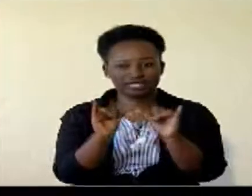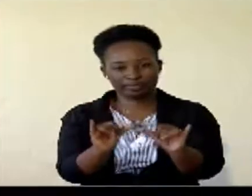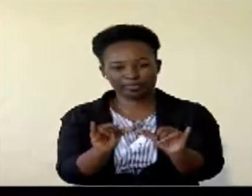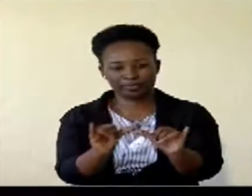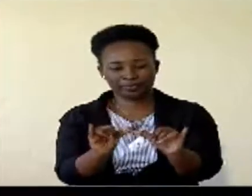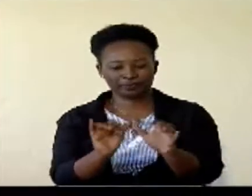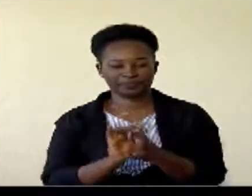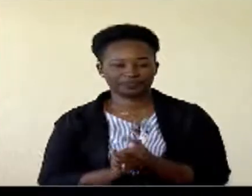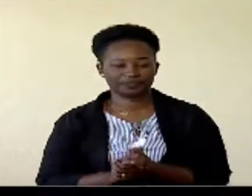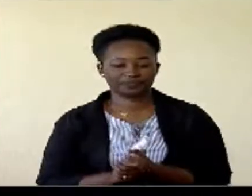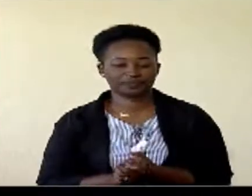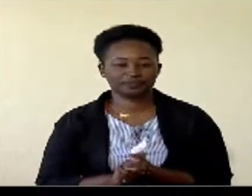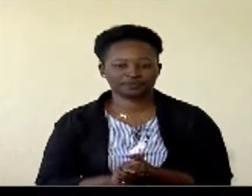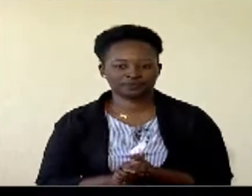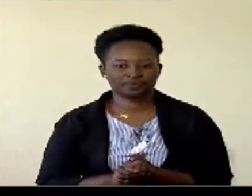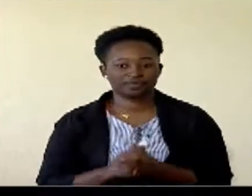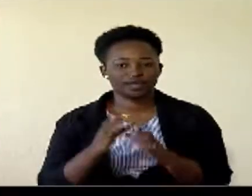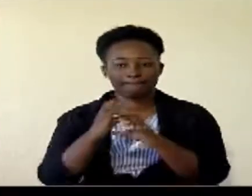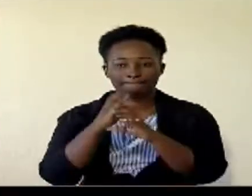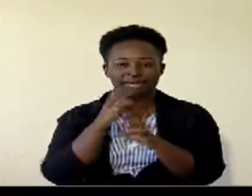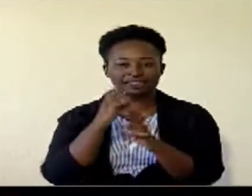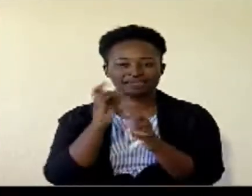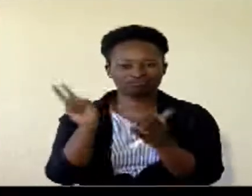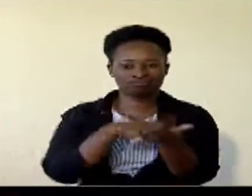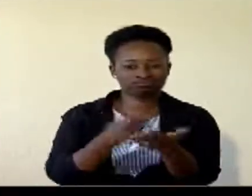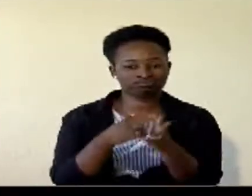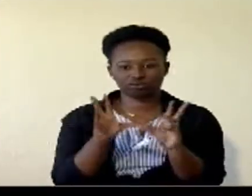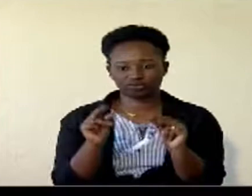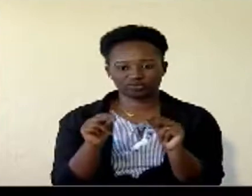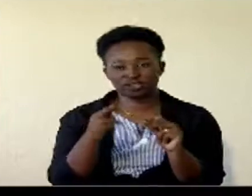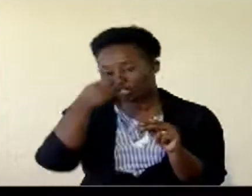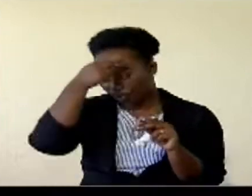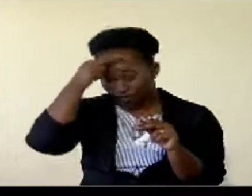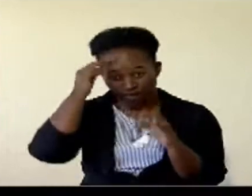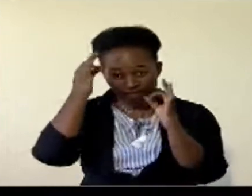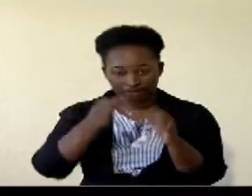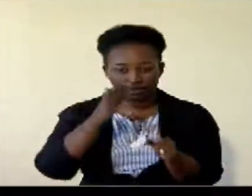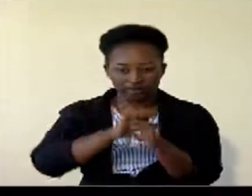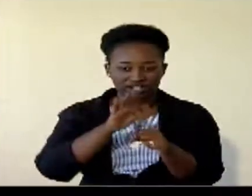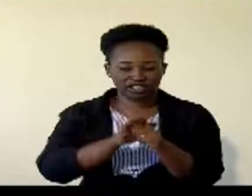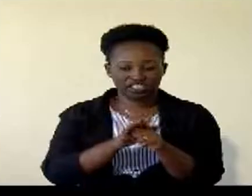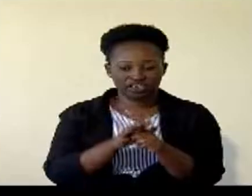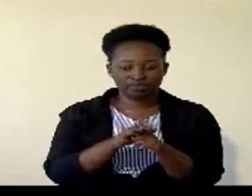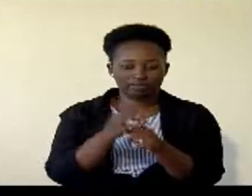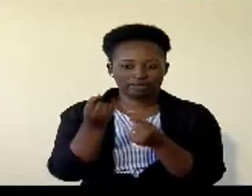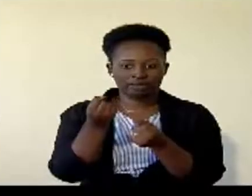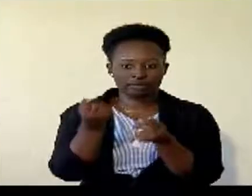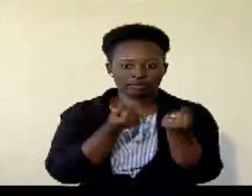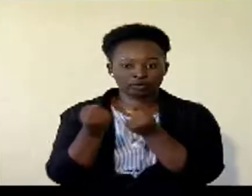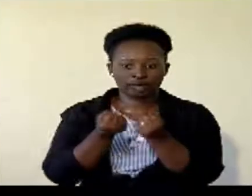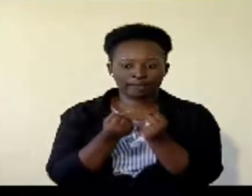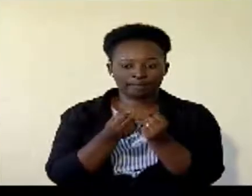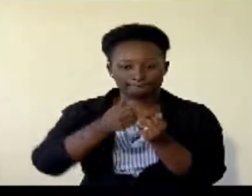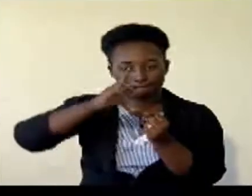stable so that the bus does not topple over. So that's why we put luggage in the boot. Go to part